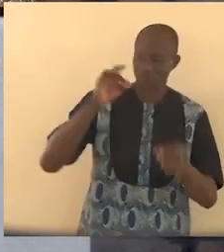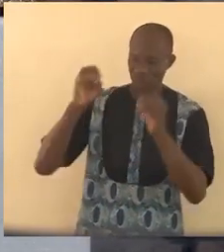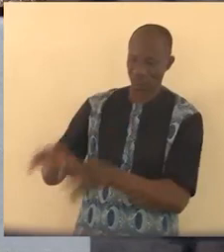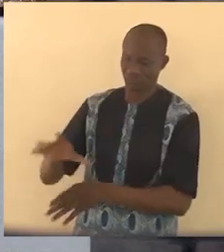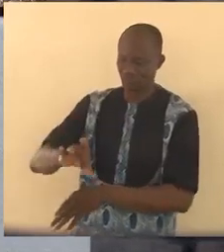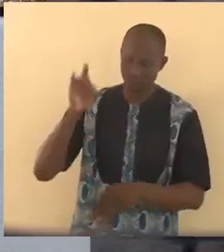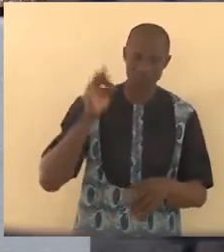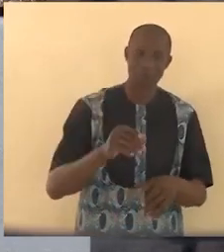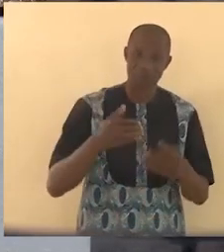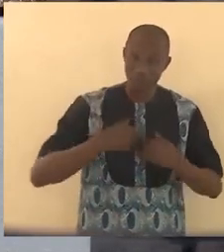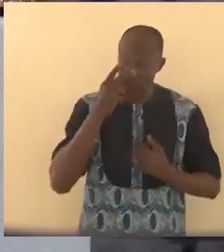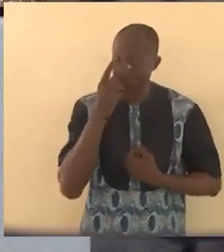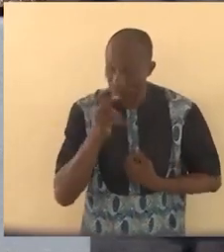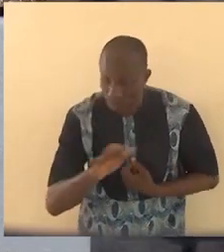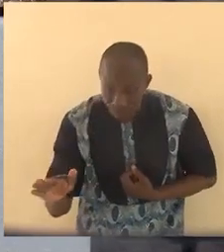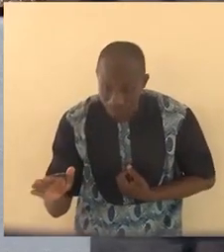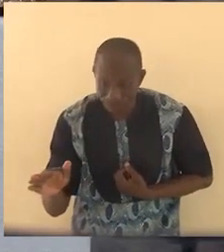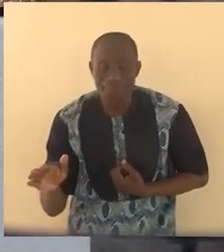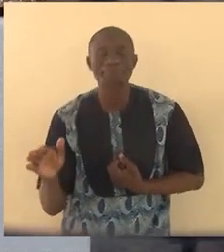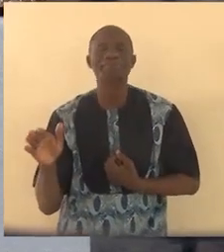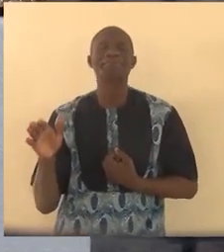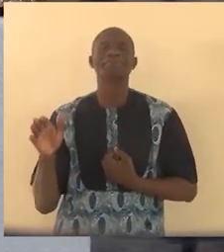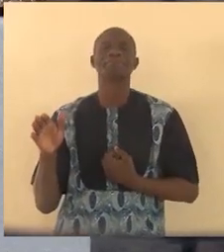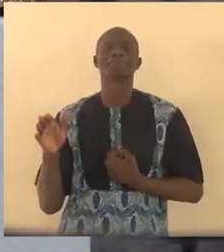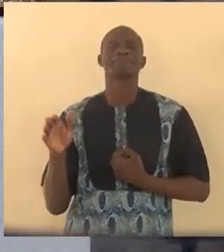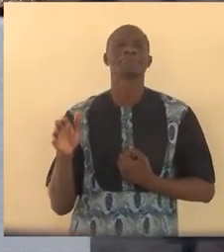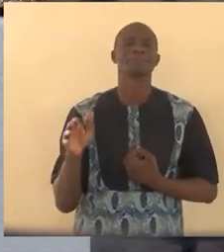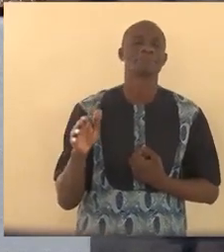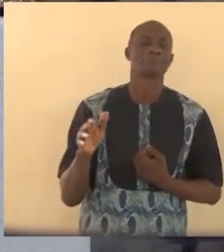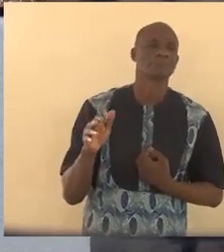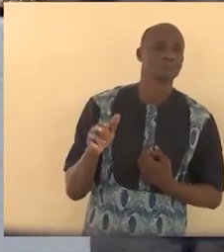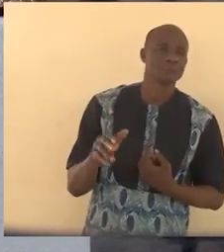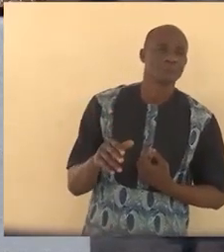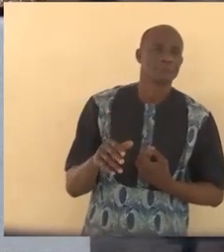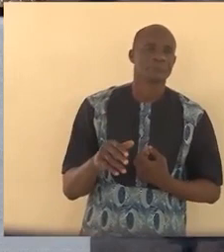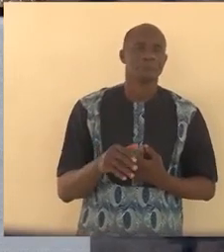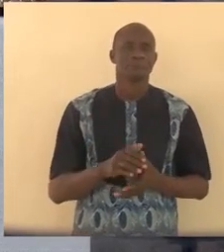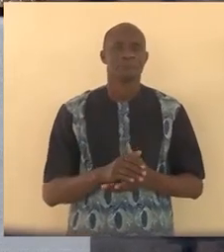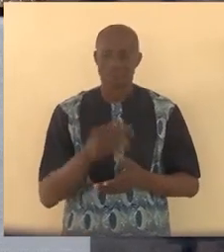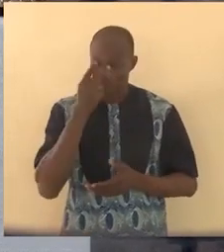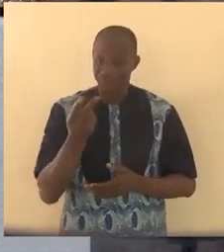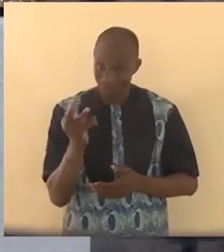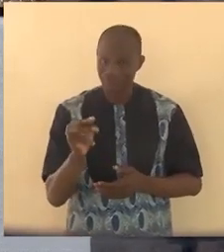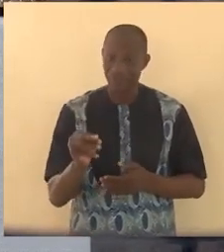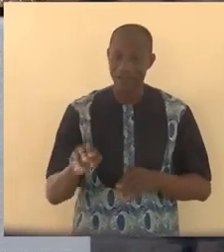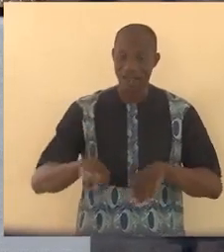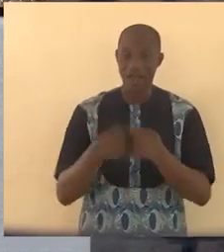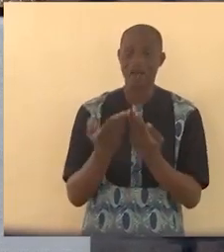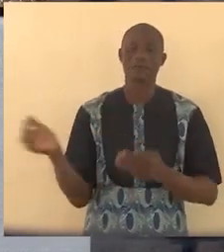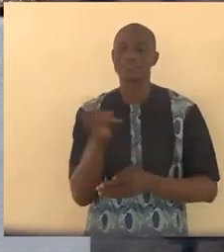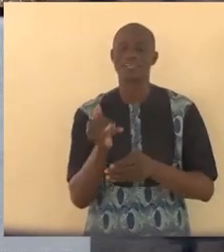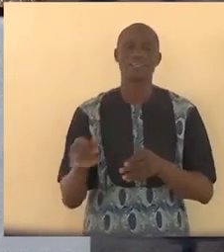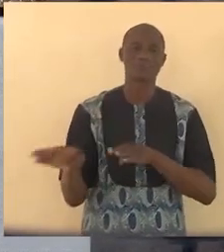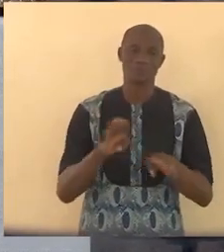takes another. Have you seen children in the supermarket? Huh? Little toddlers, have you seen how they behave in the